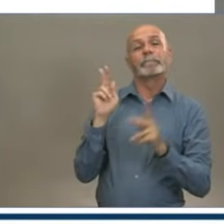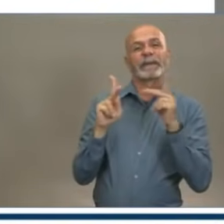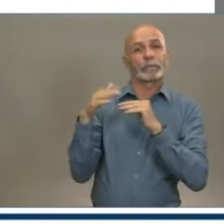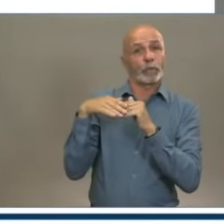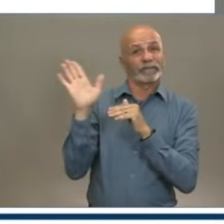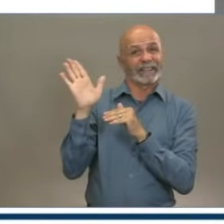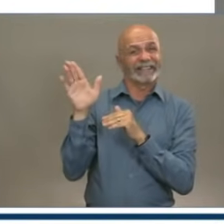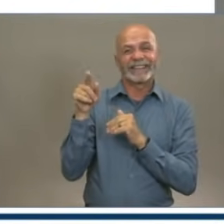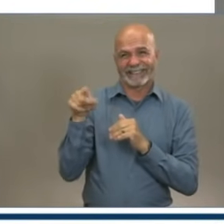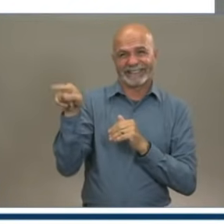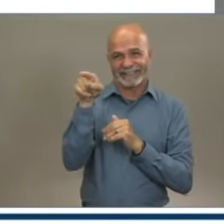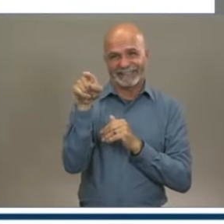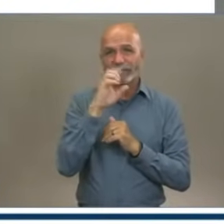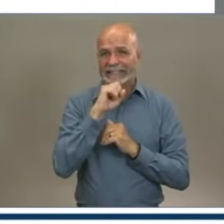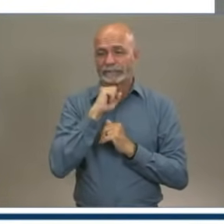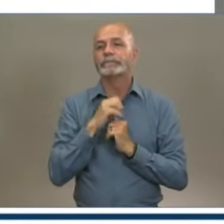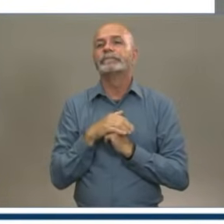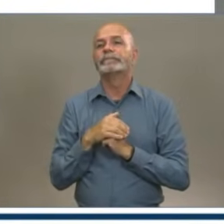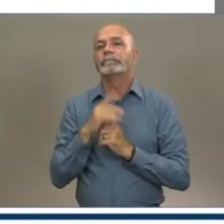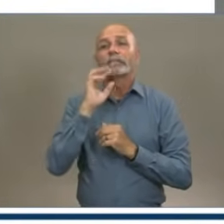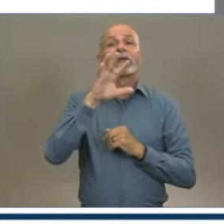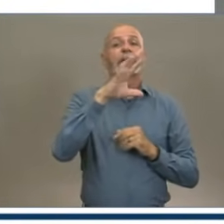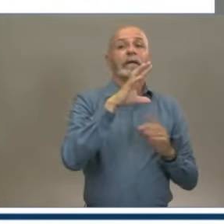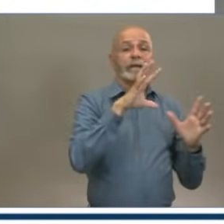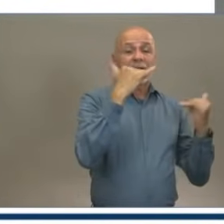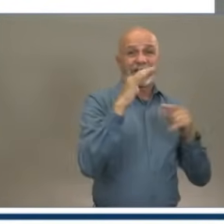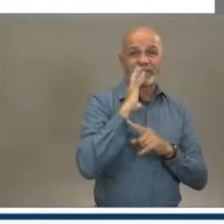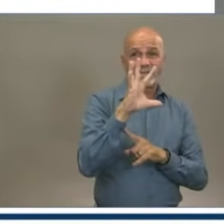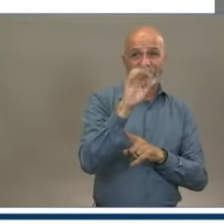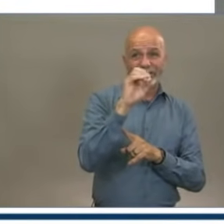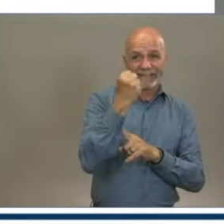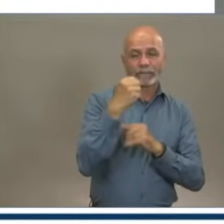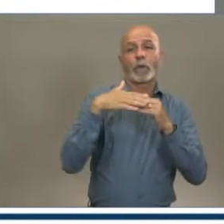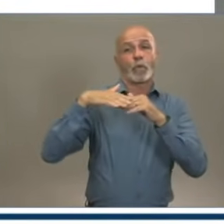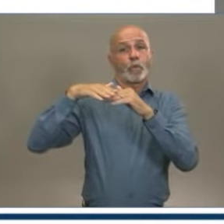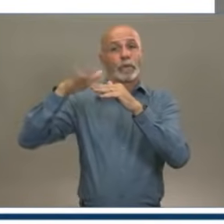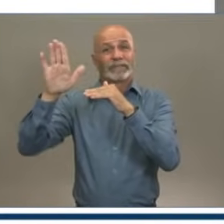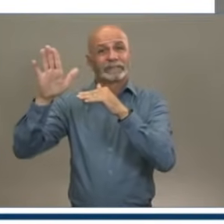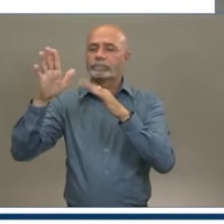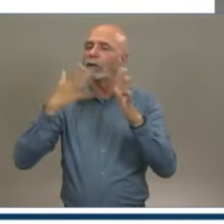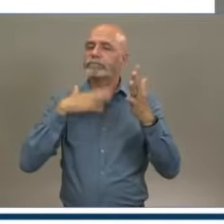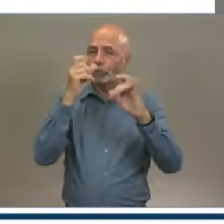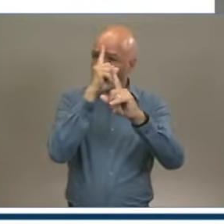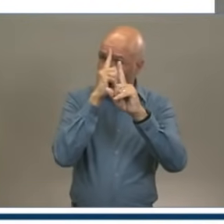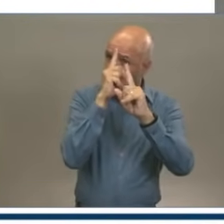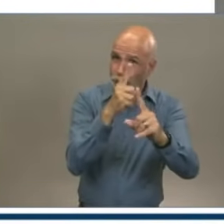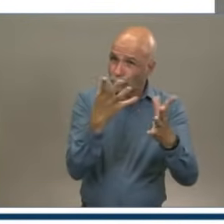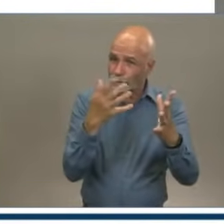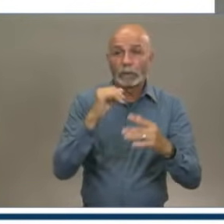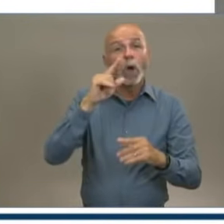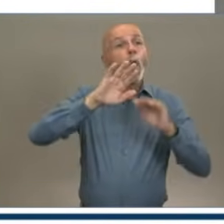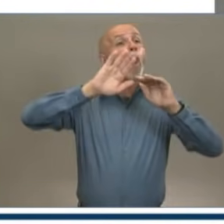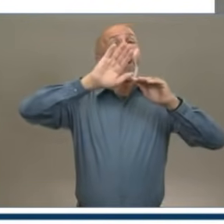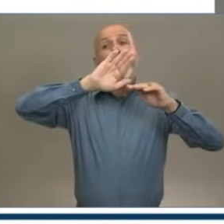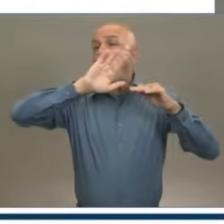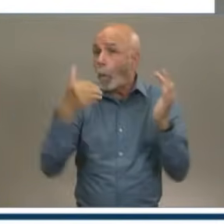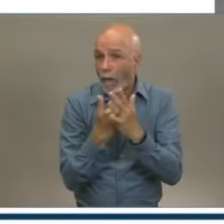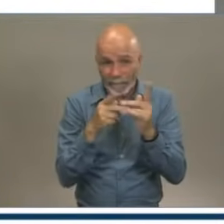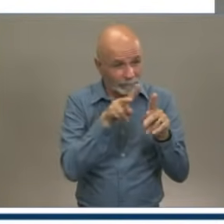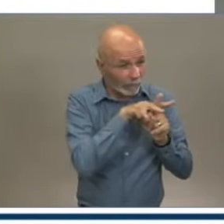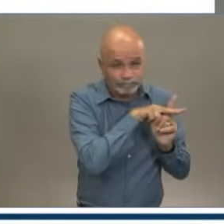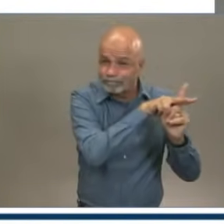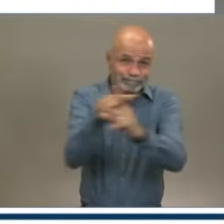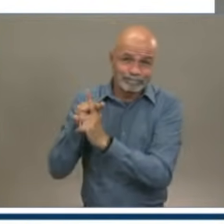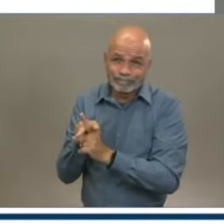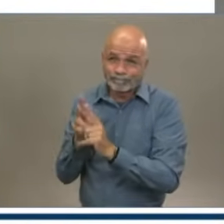today, we're opening it to those 50 and older. And our goal is to make sure all available appointments for the walk-in are booked every